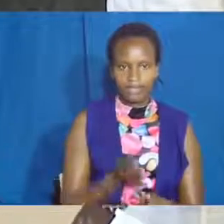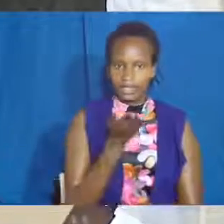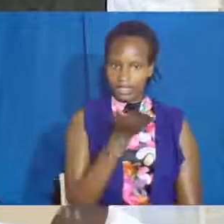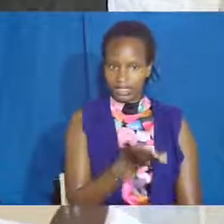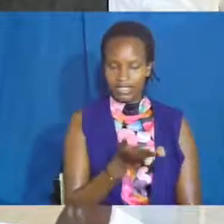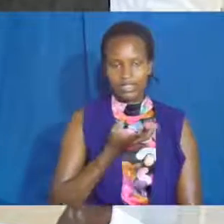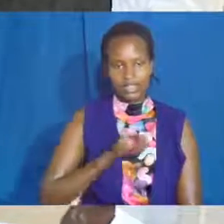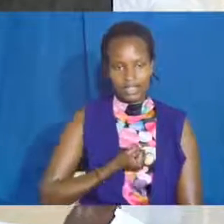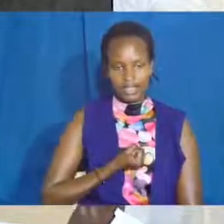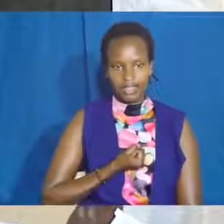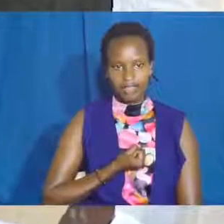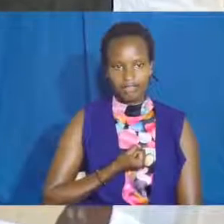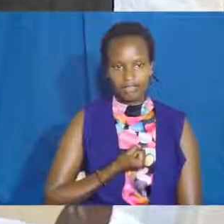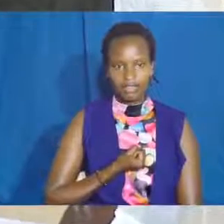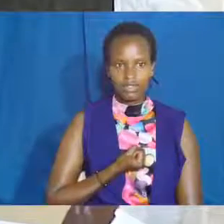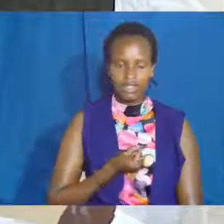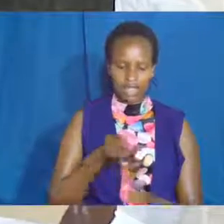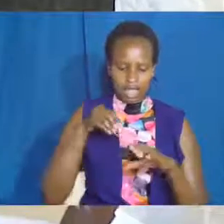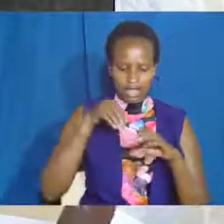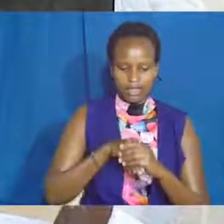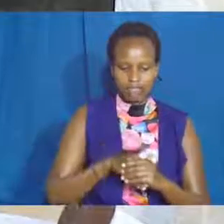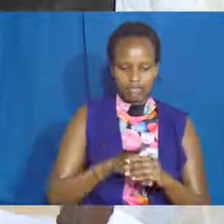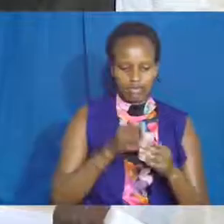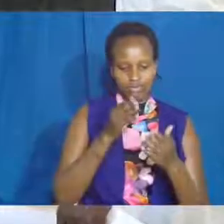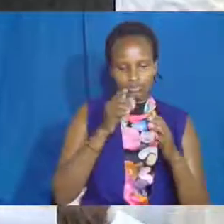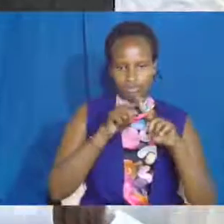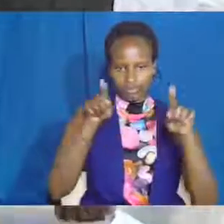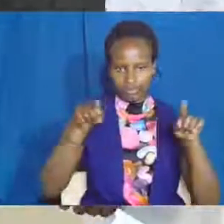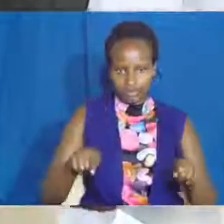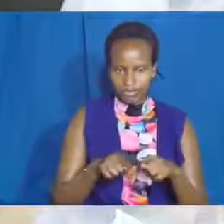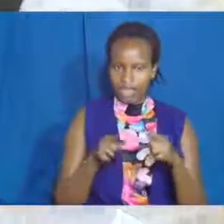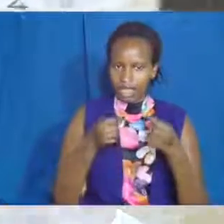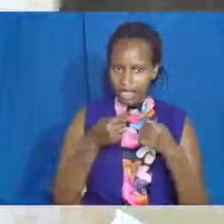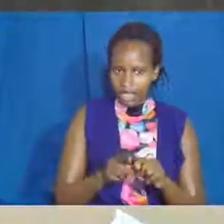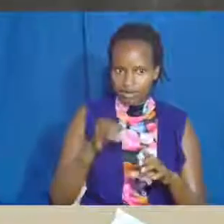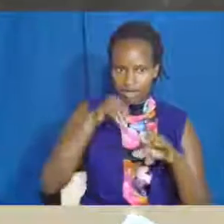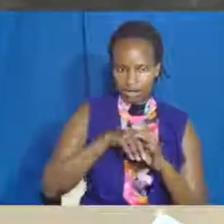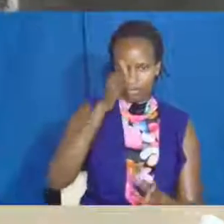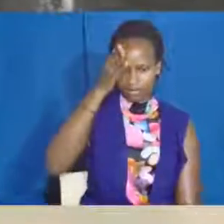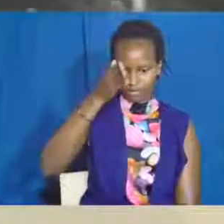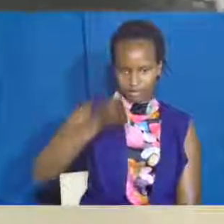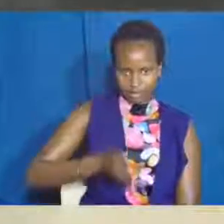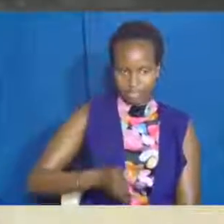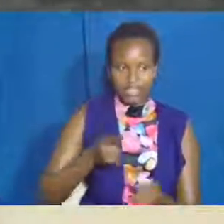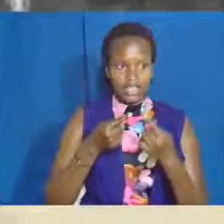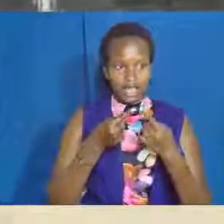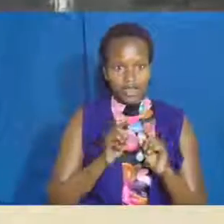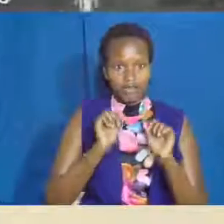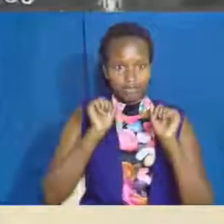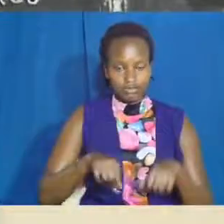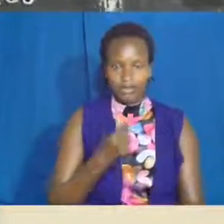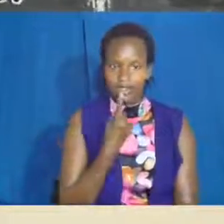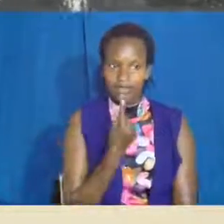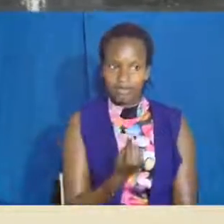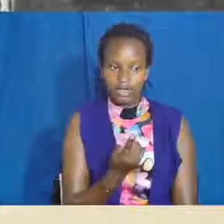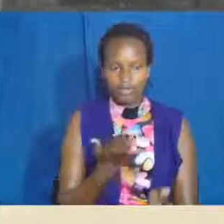have, which is partially selectively permeable. It's selectively permeable. On one side, I can say, on